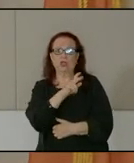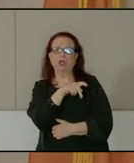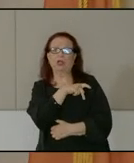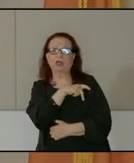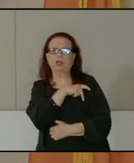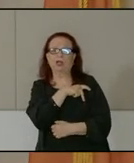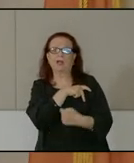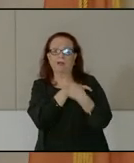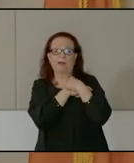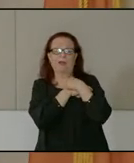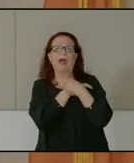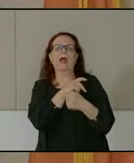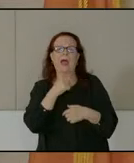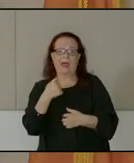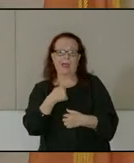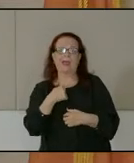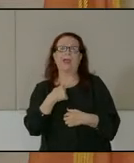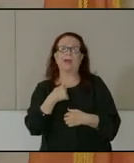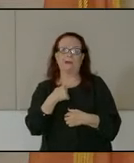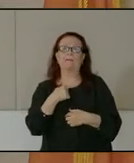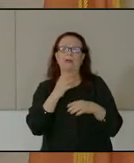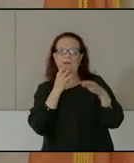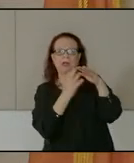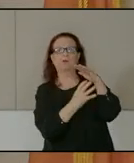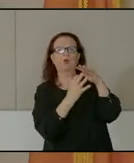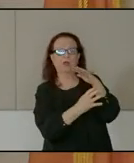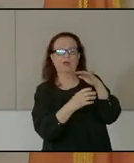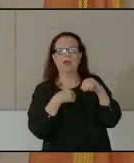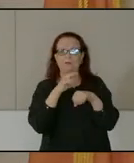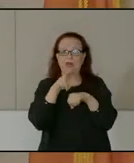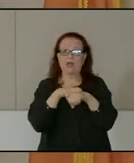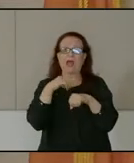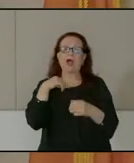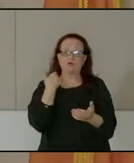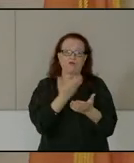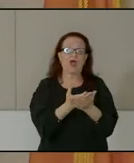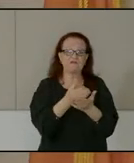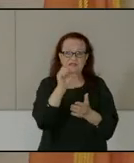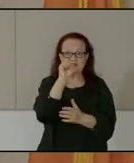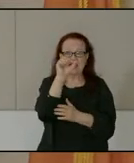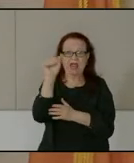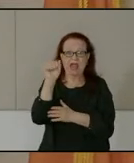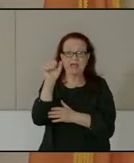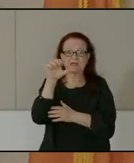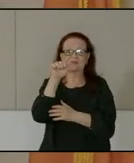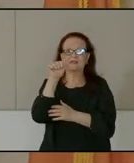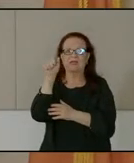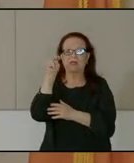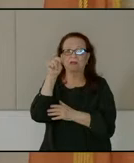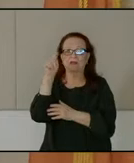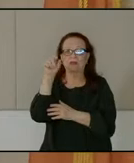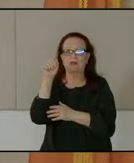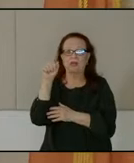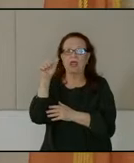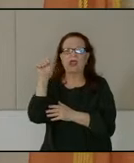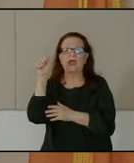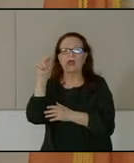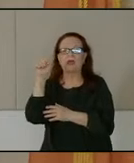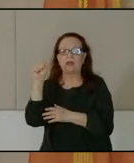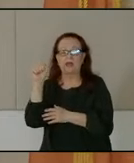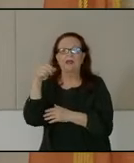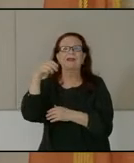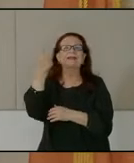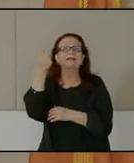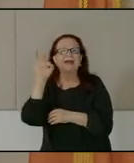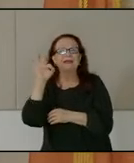I am an immigrant. I'm an actual immigrant. So I arrived in Santana. This was the port of entry for my family in 1965. So